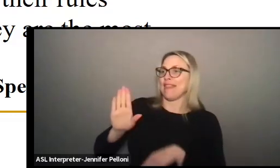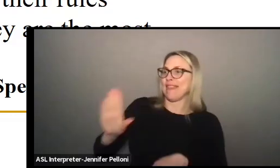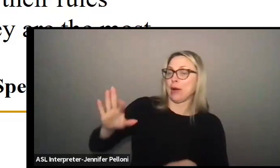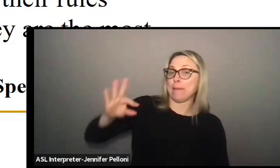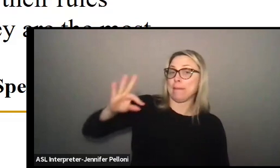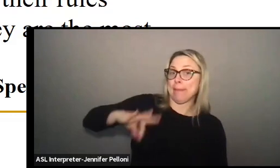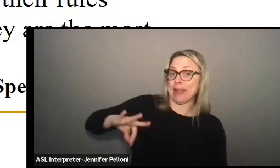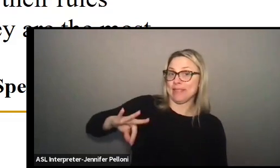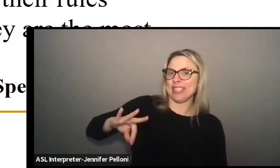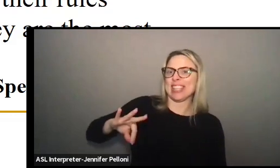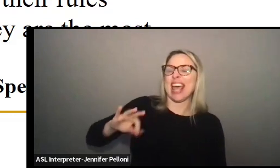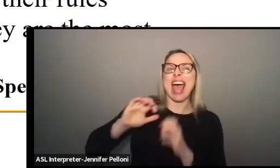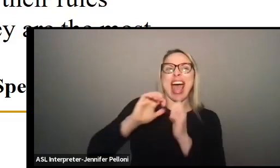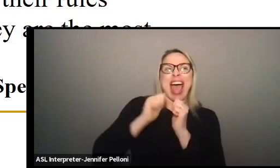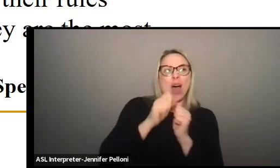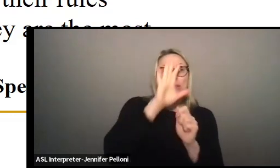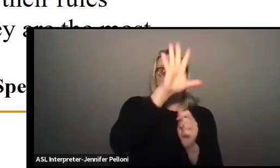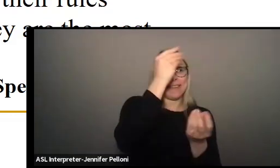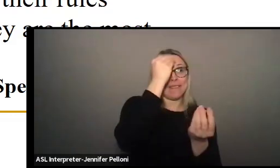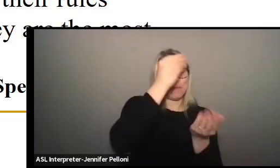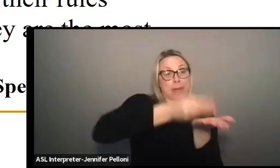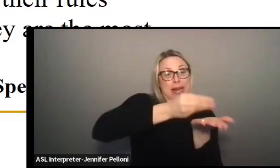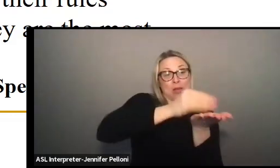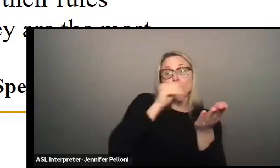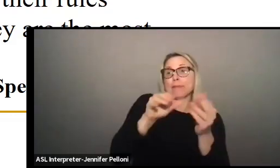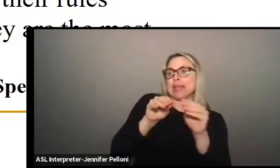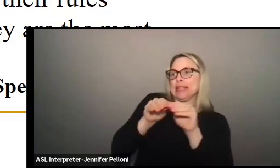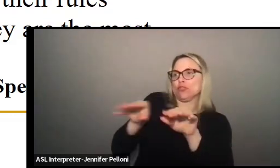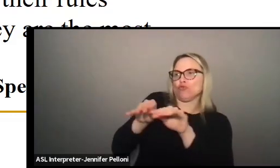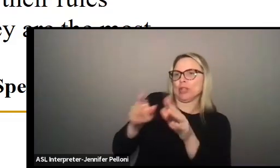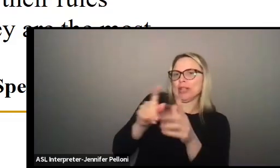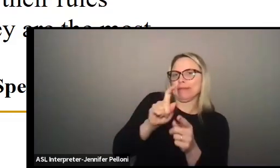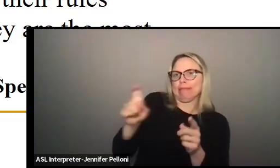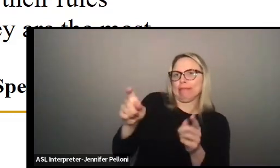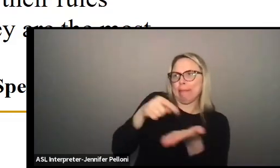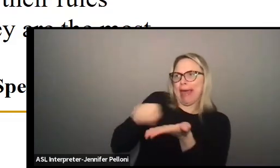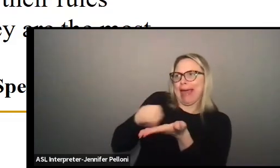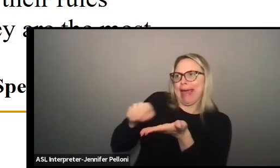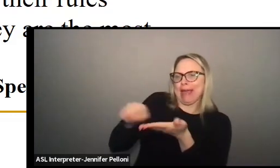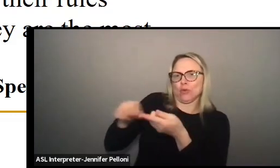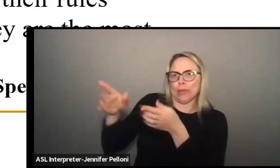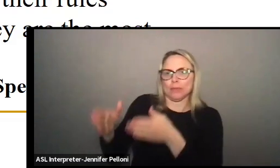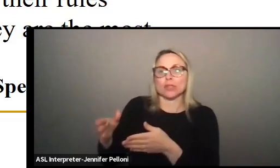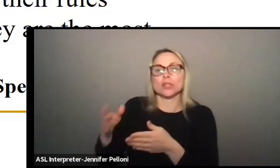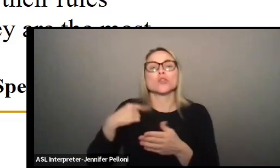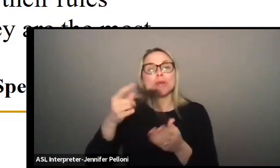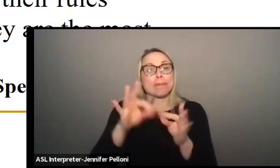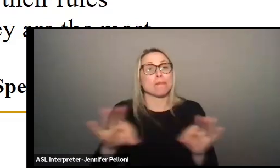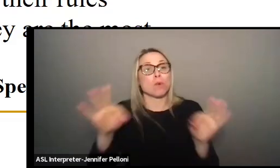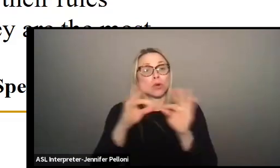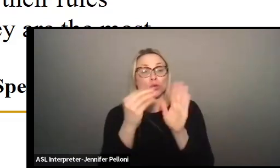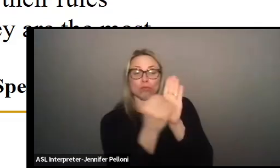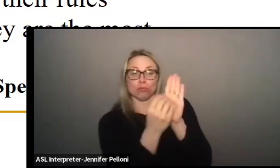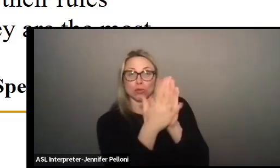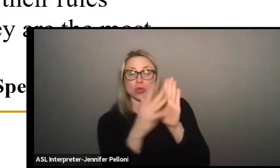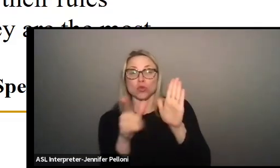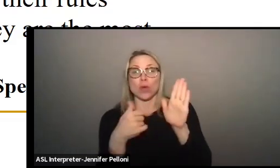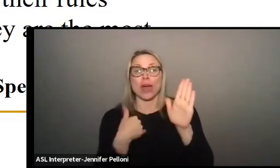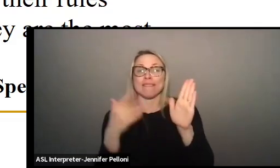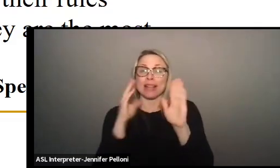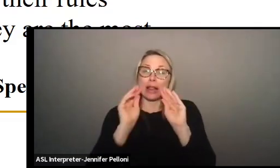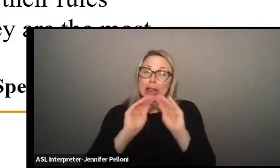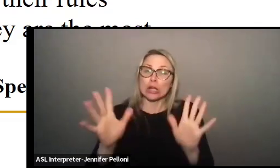when you're looking for someone to be the trustee, that they have a clear understanding of all of